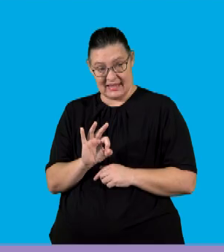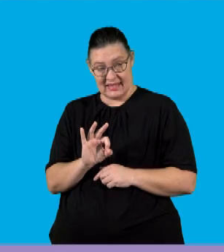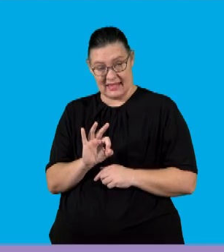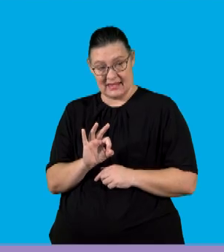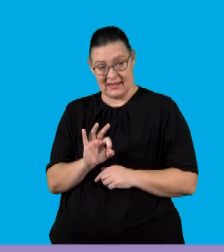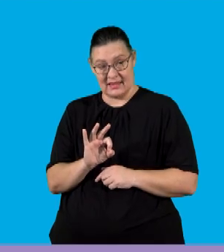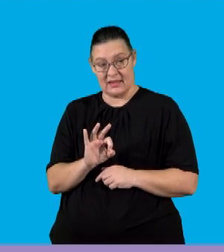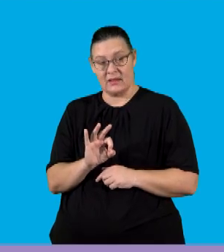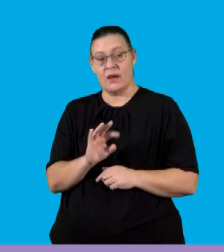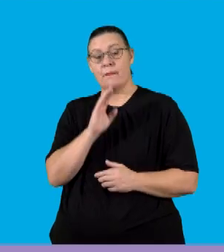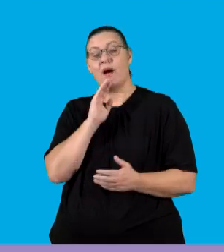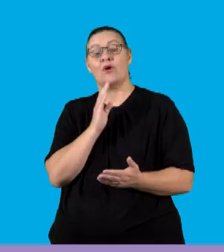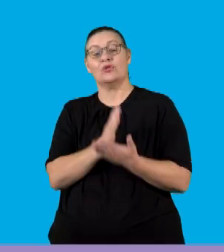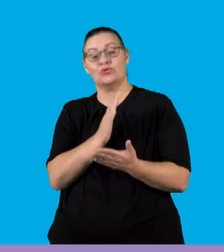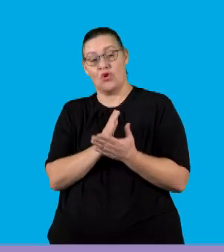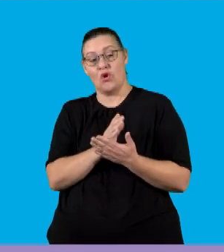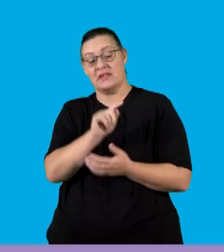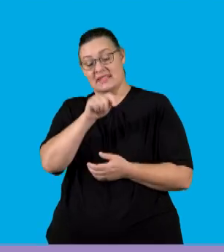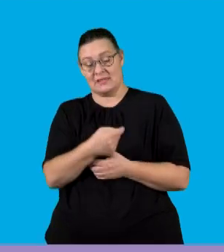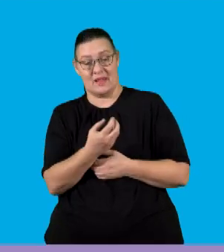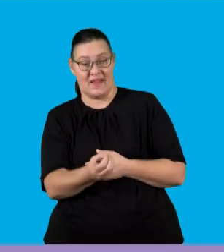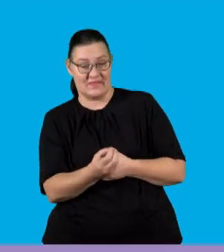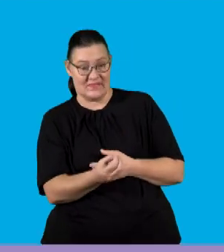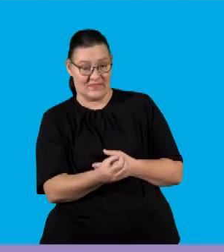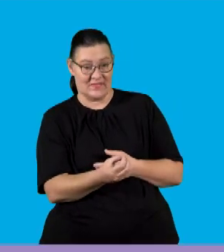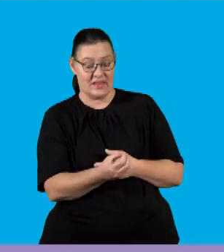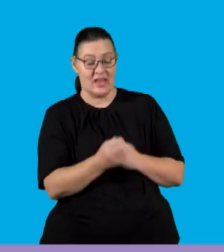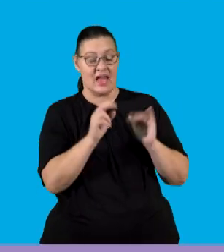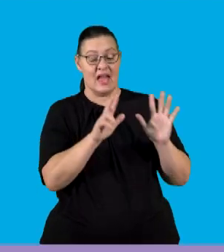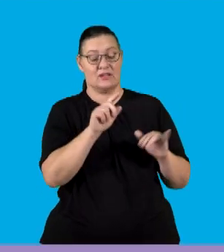sure that they are a decimal. So it needs to be